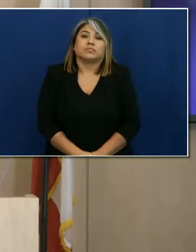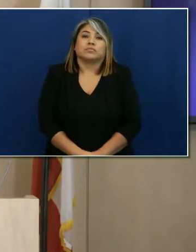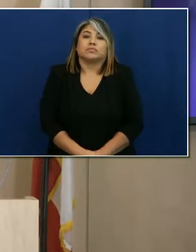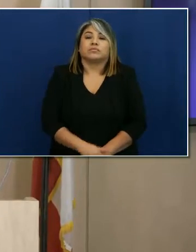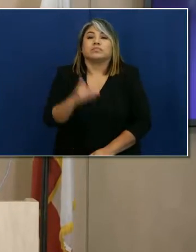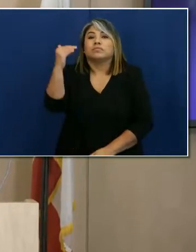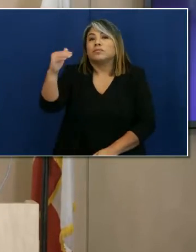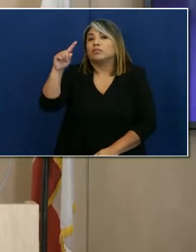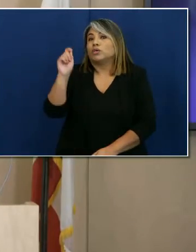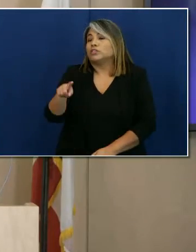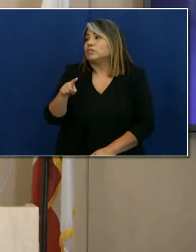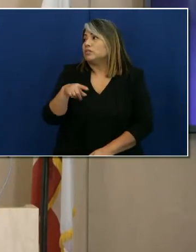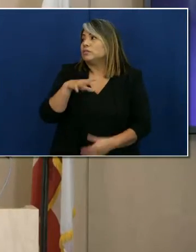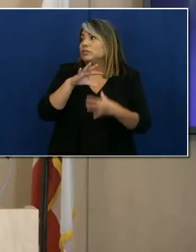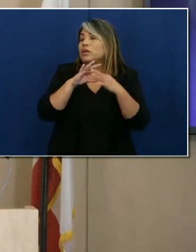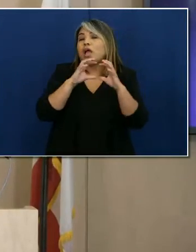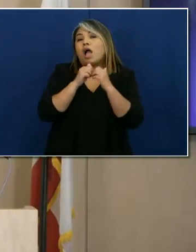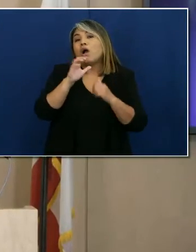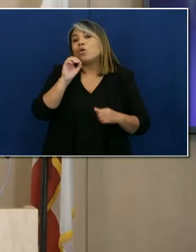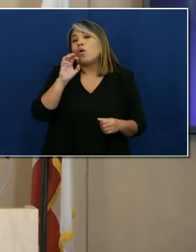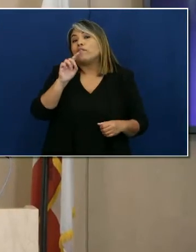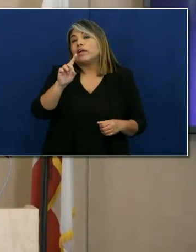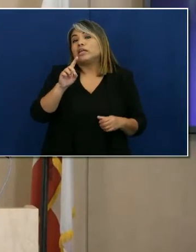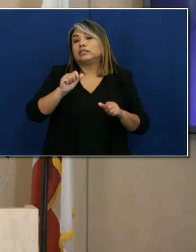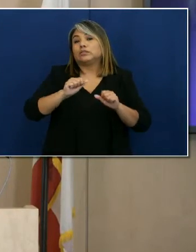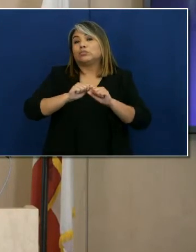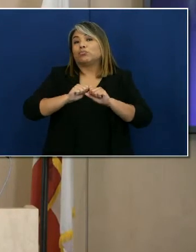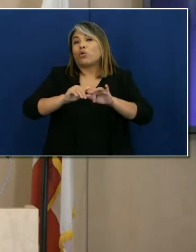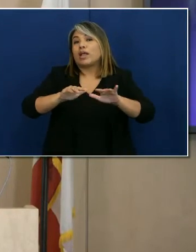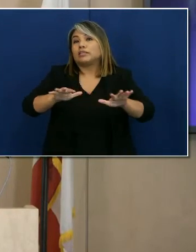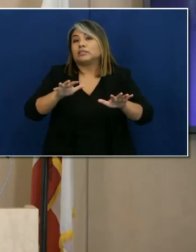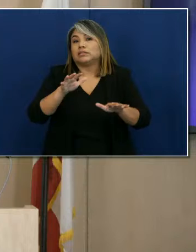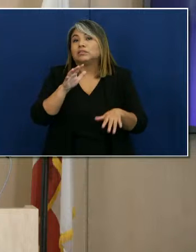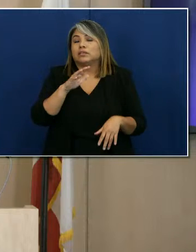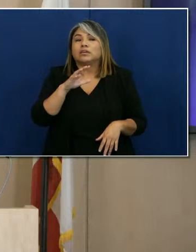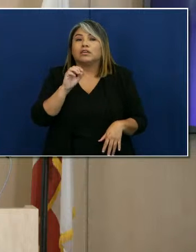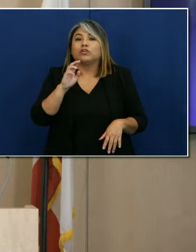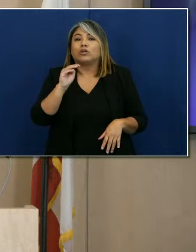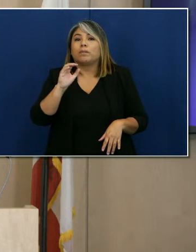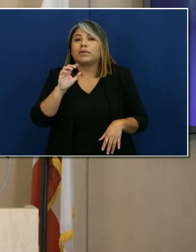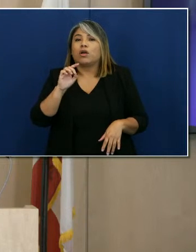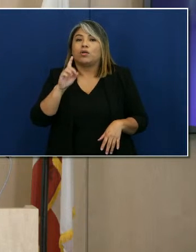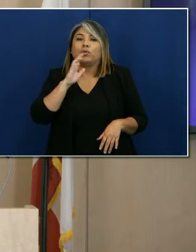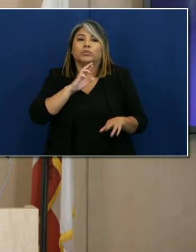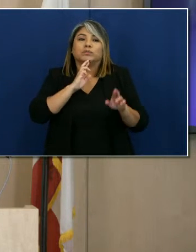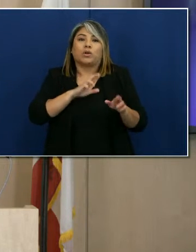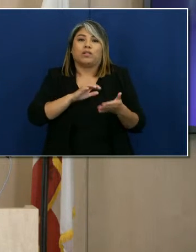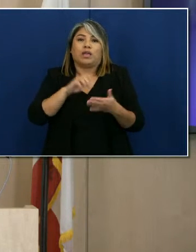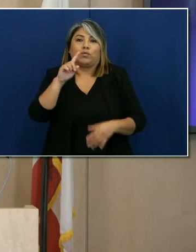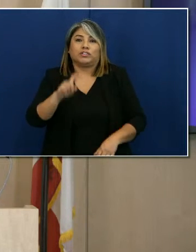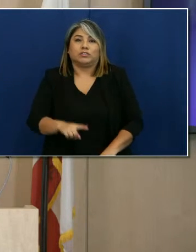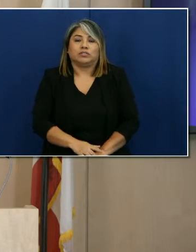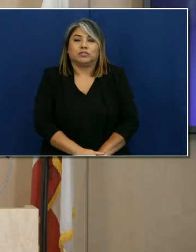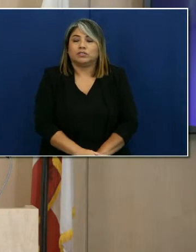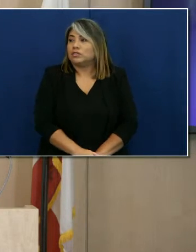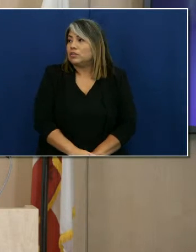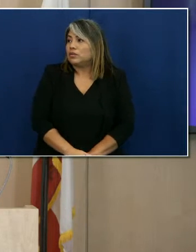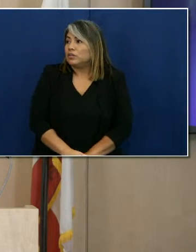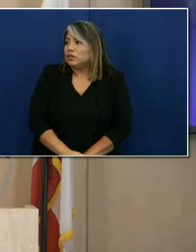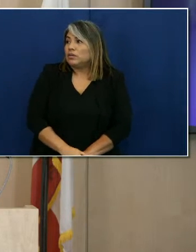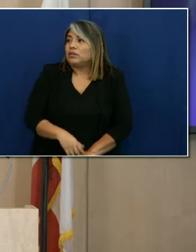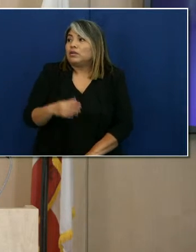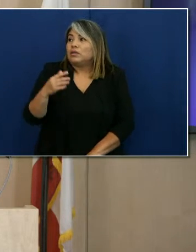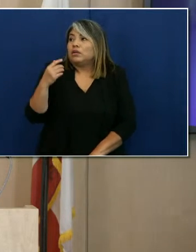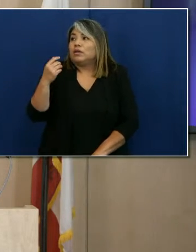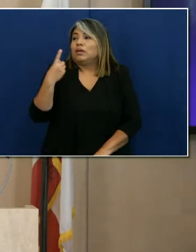This next question is dealing with how COVID spreads, and Dr. McDonald is going to respond to that question. This question